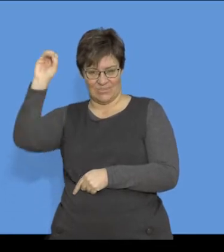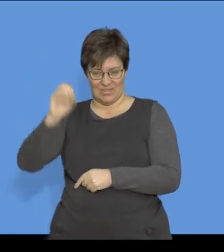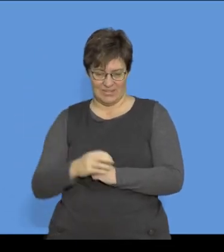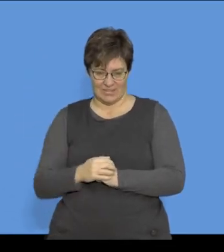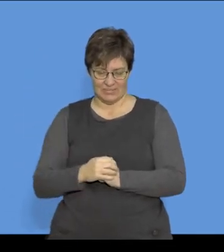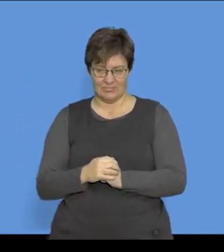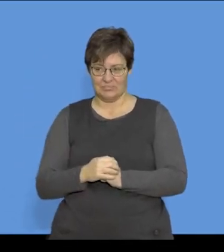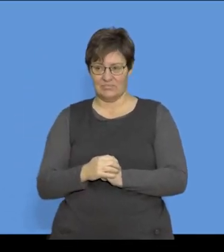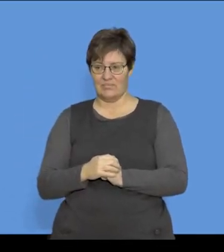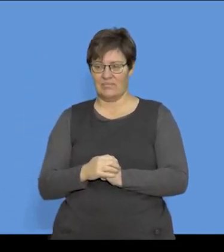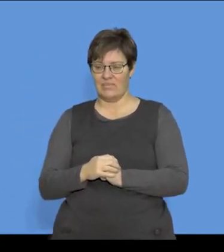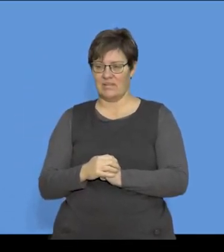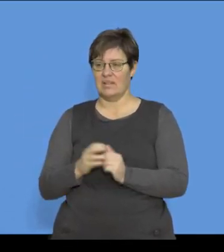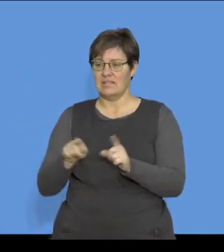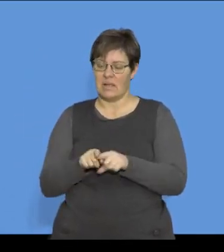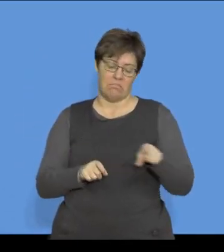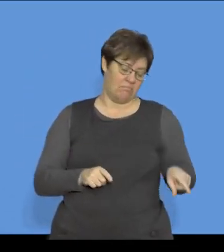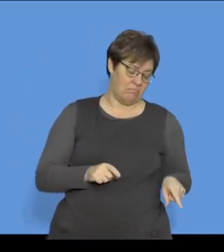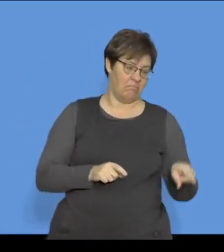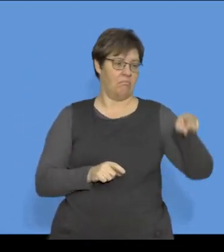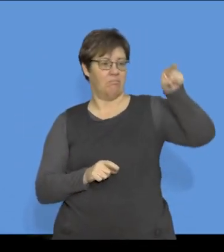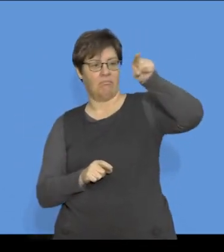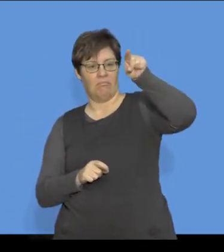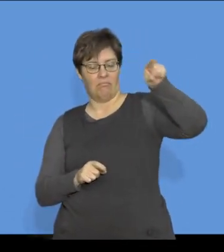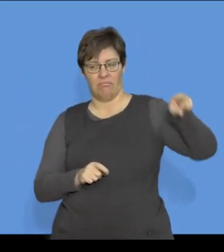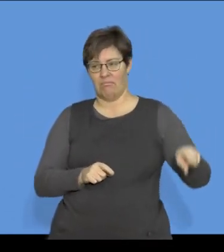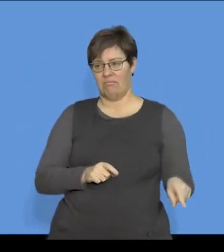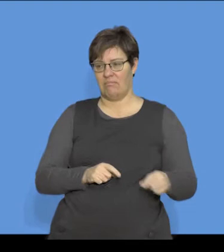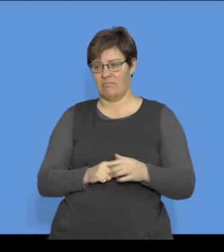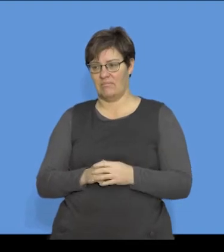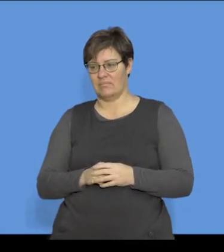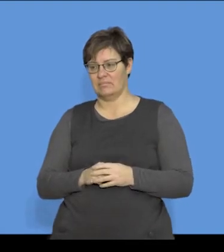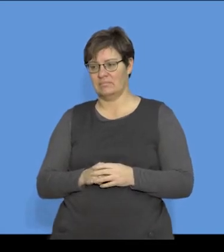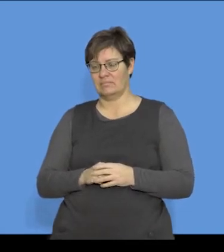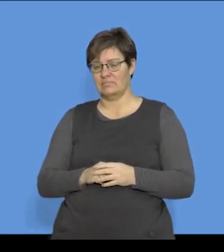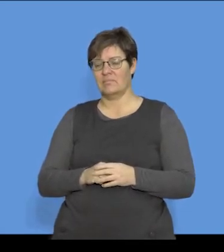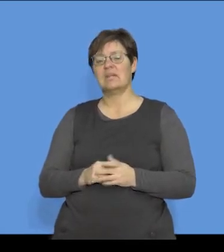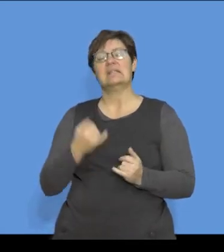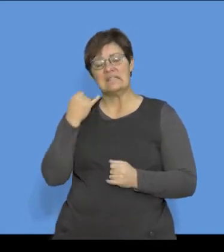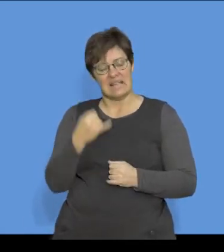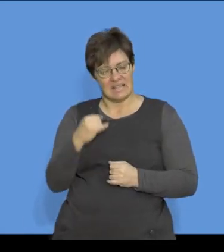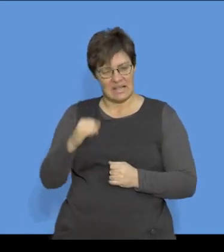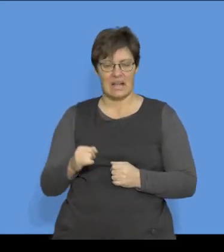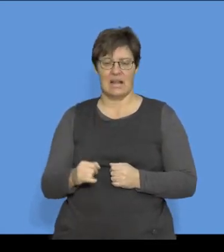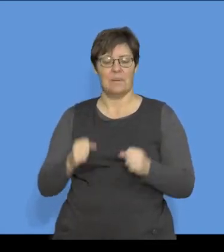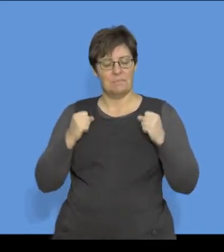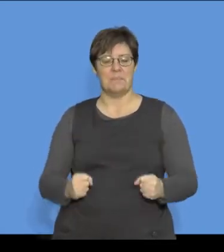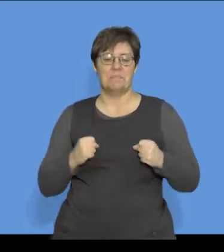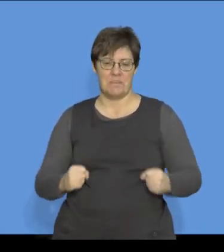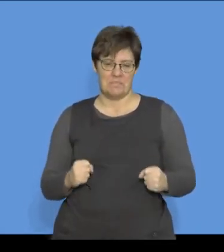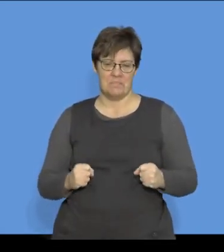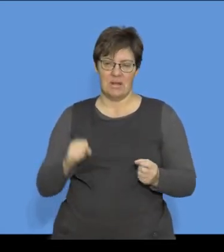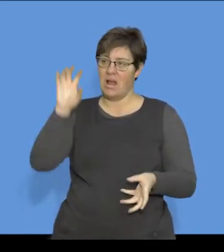right? I can also try and play around with it and put it like that. It will still give me the very same nature of